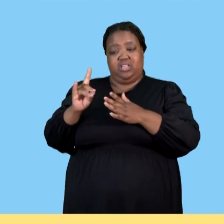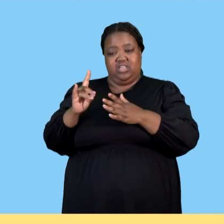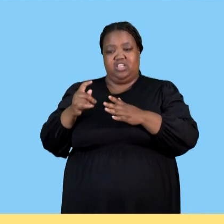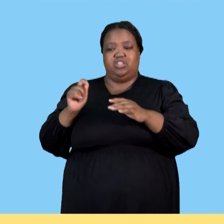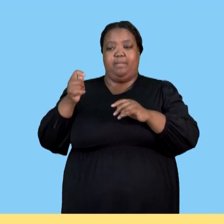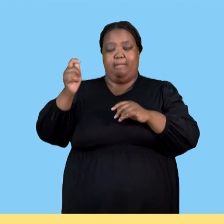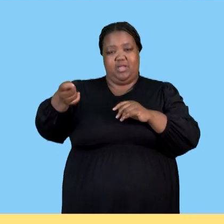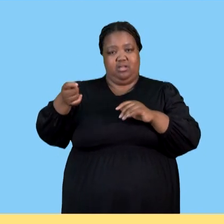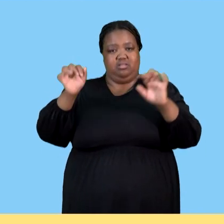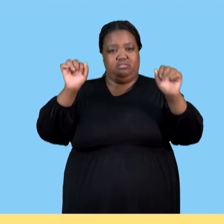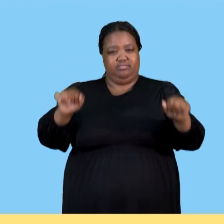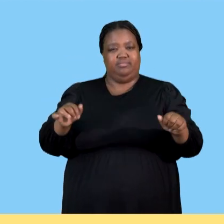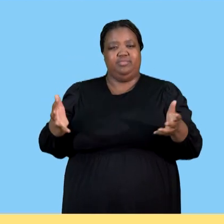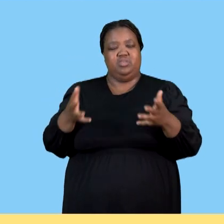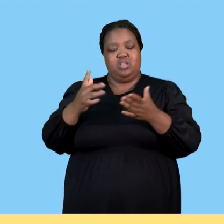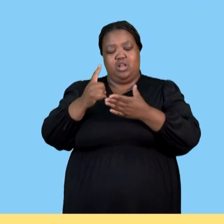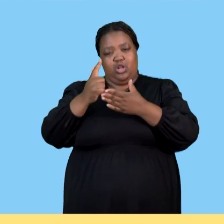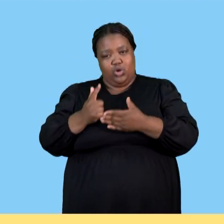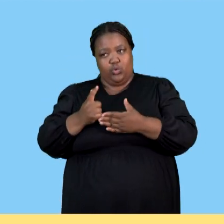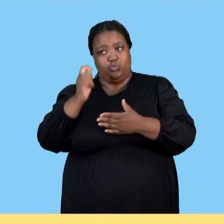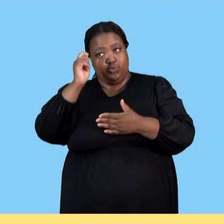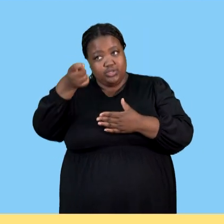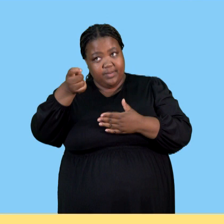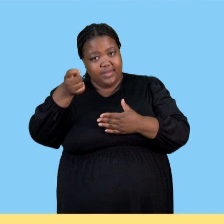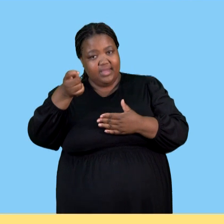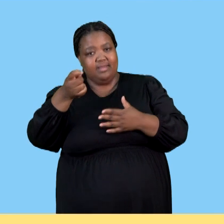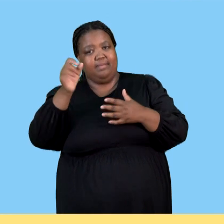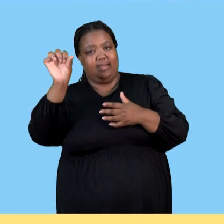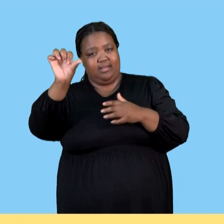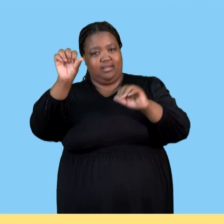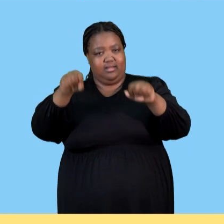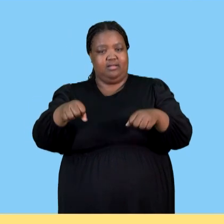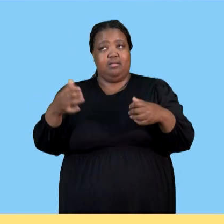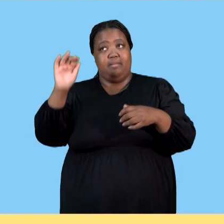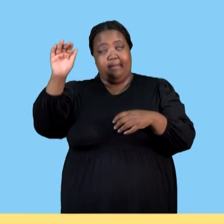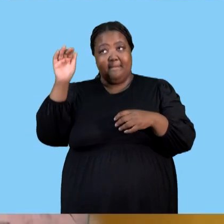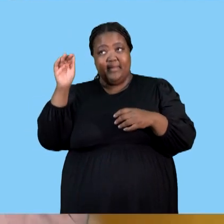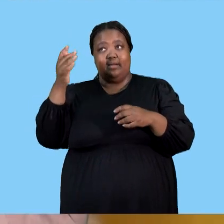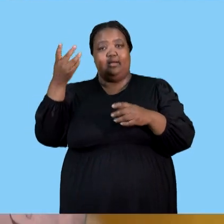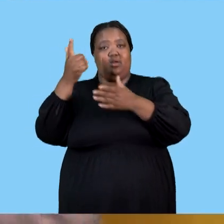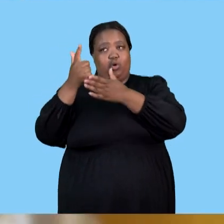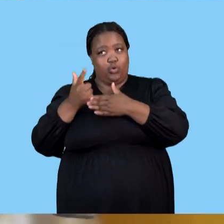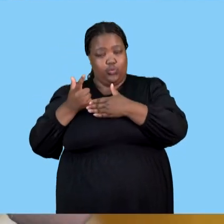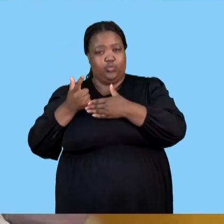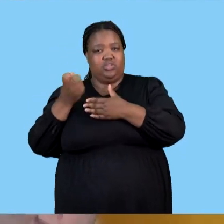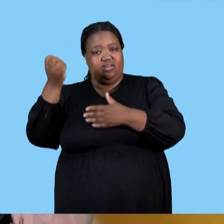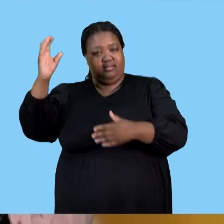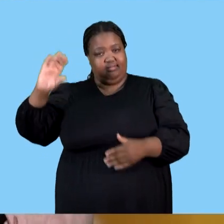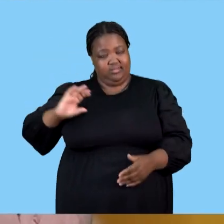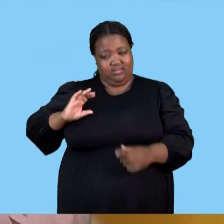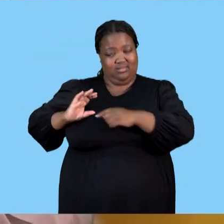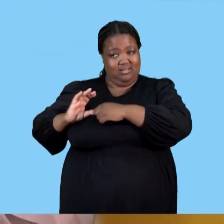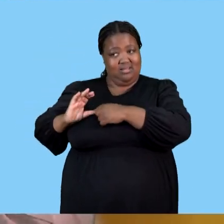cash paid out, as well as loans repaid. When we get a loan from the bank, we have to end up paying